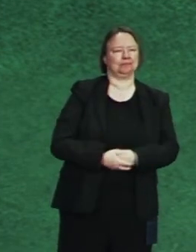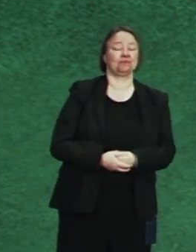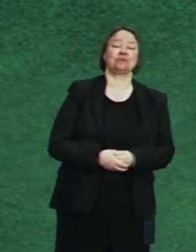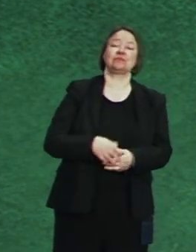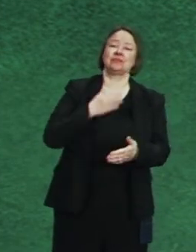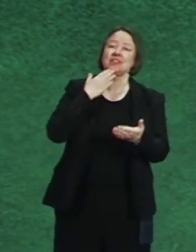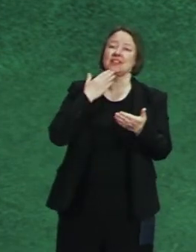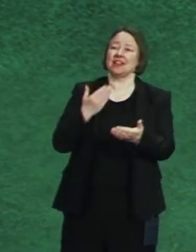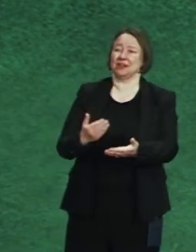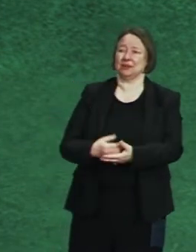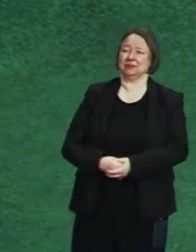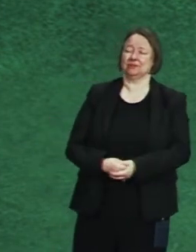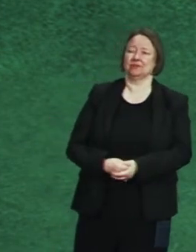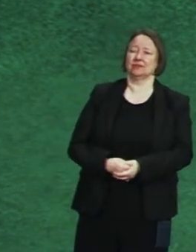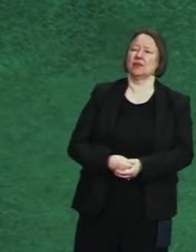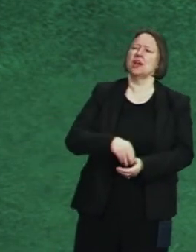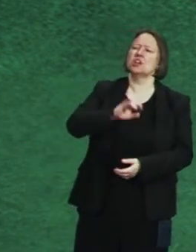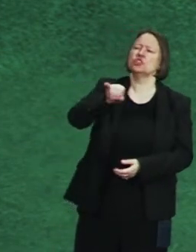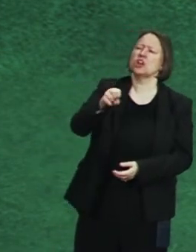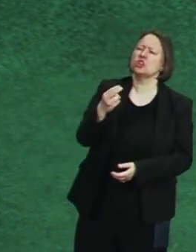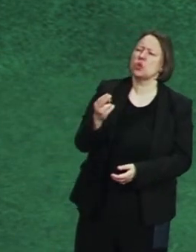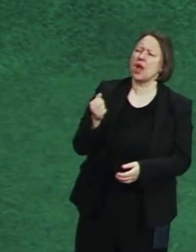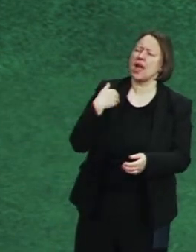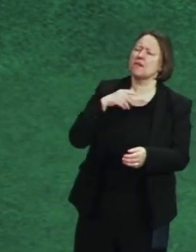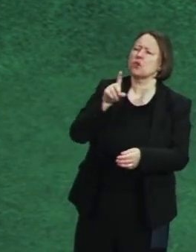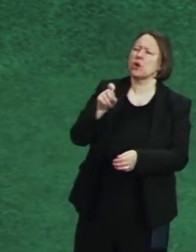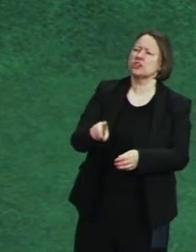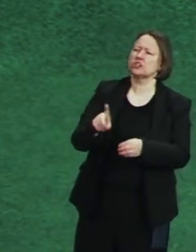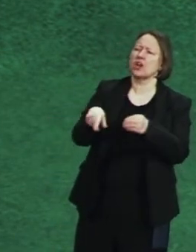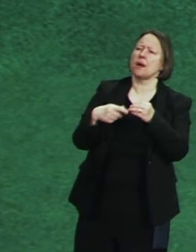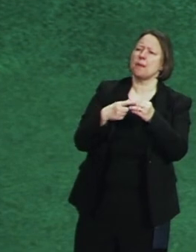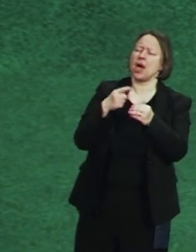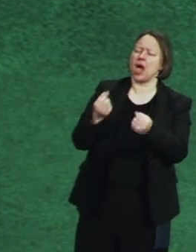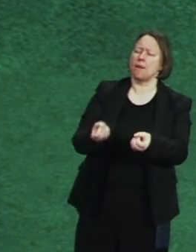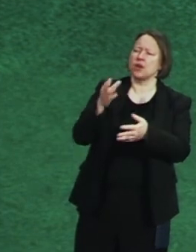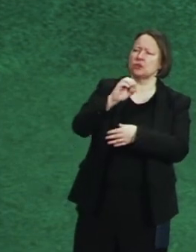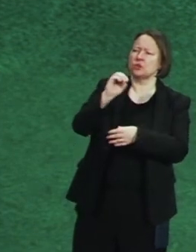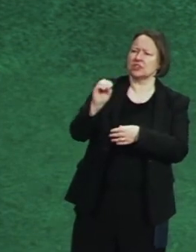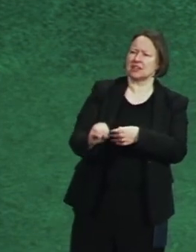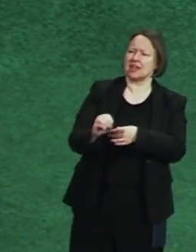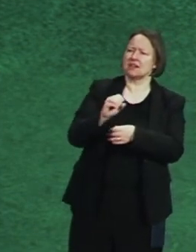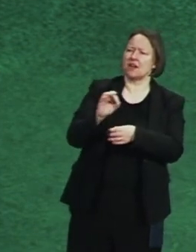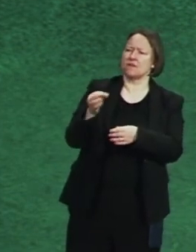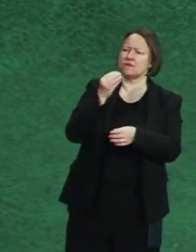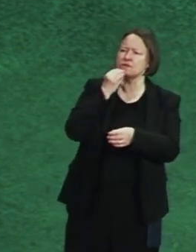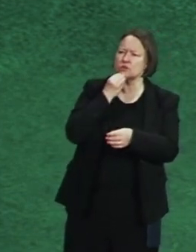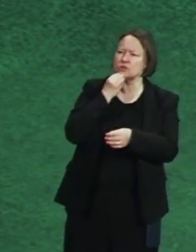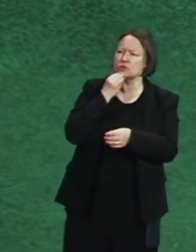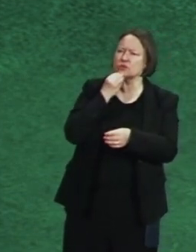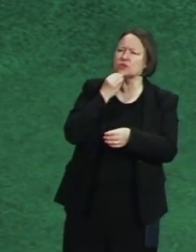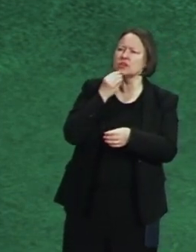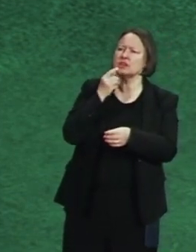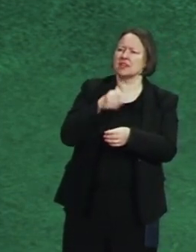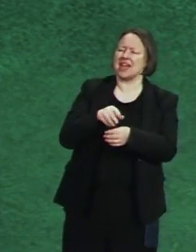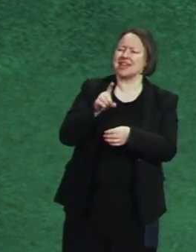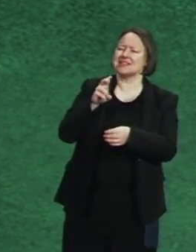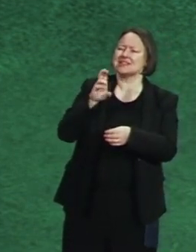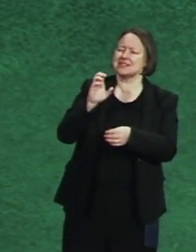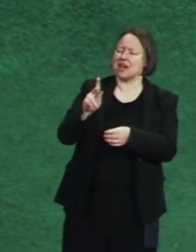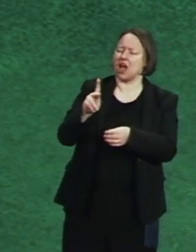Thank you. Joshua, I have a question on the percentage of food that the